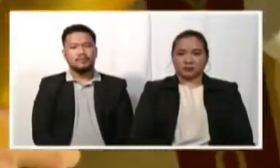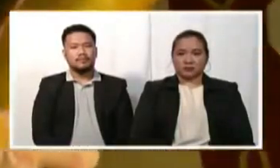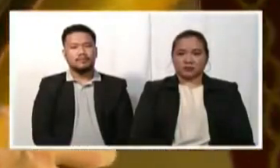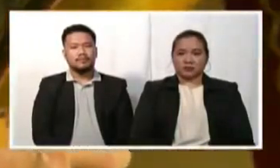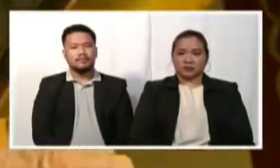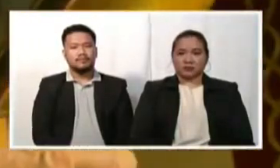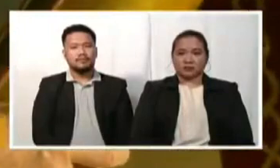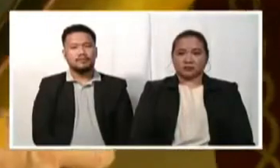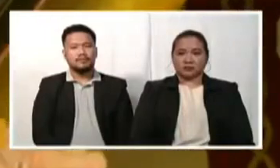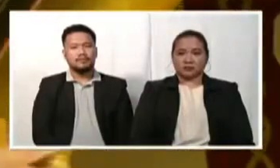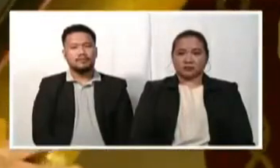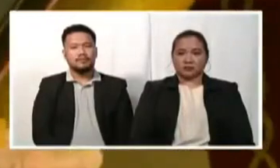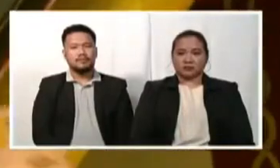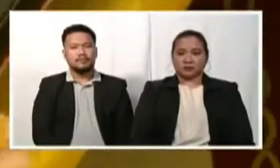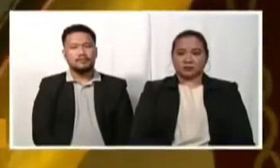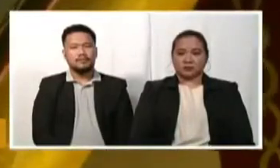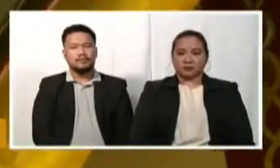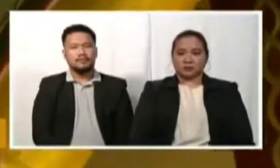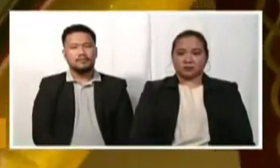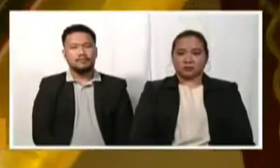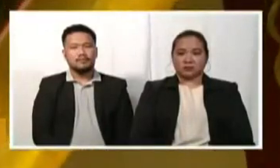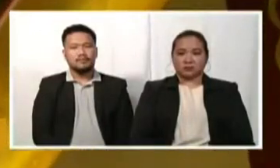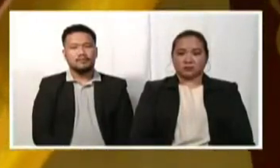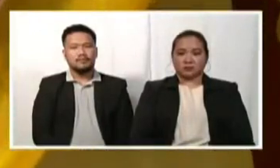and glorious wounds,